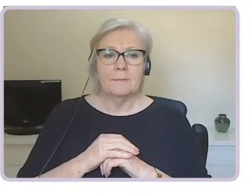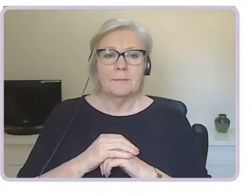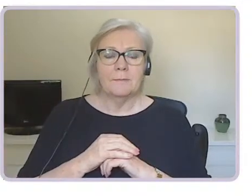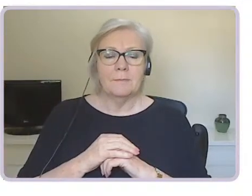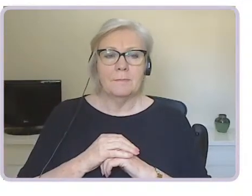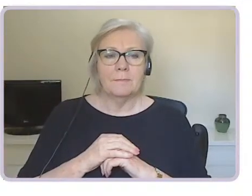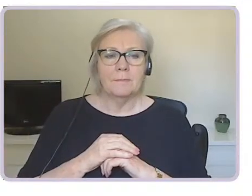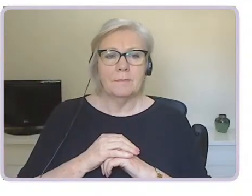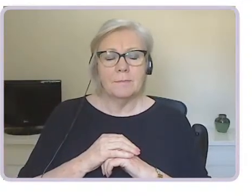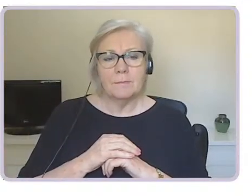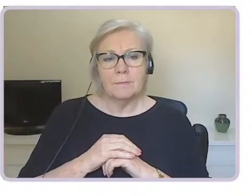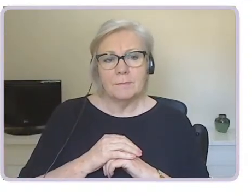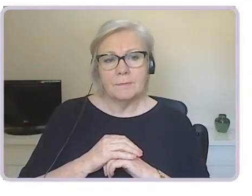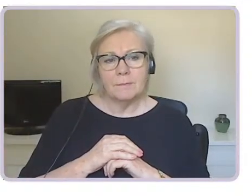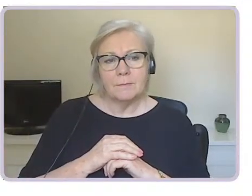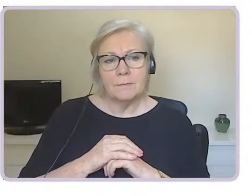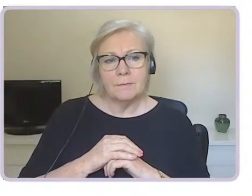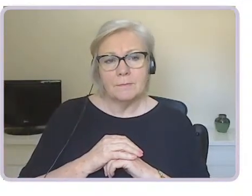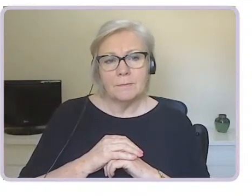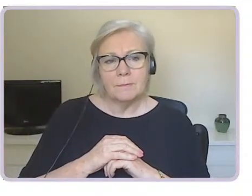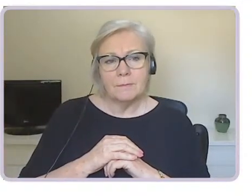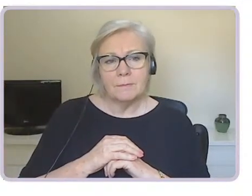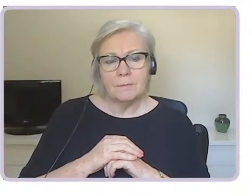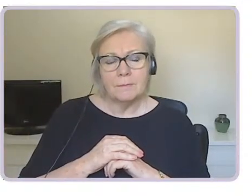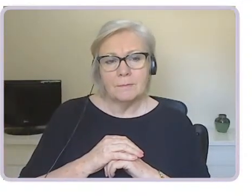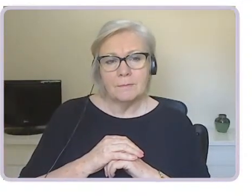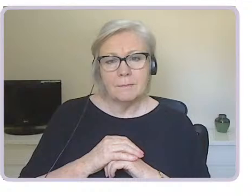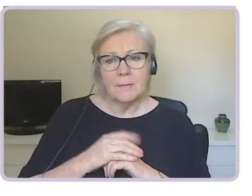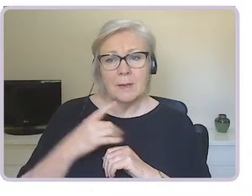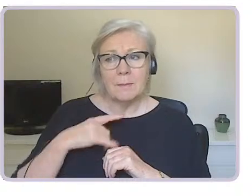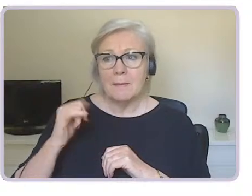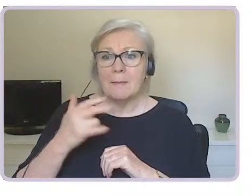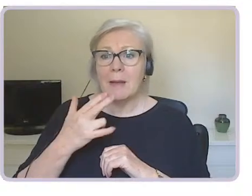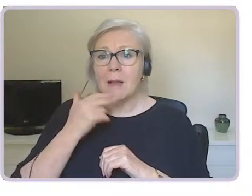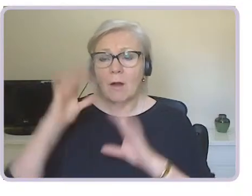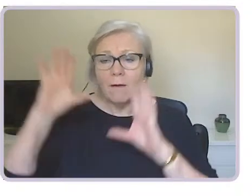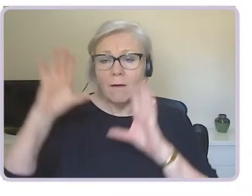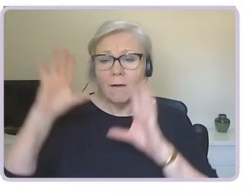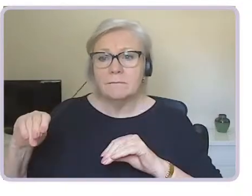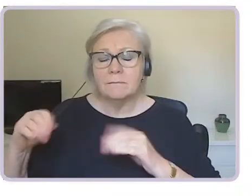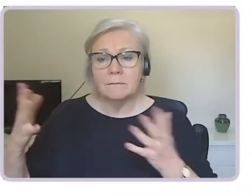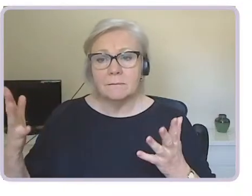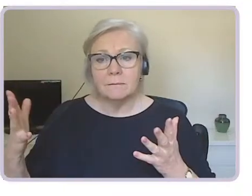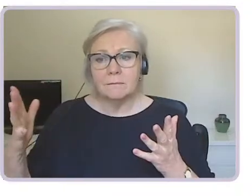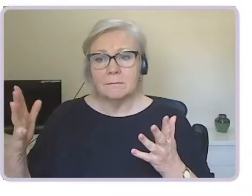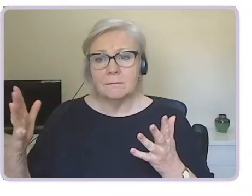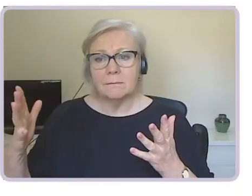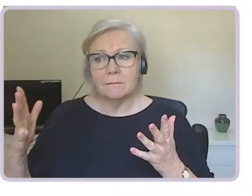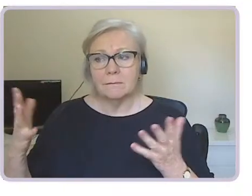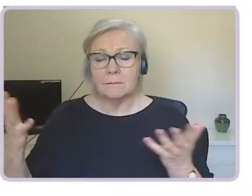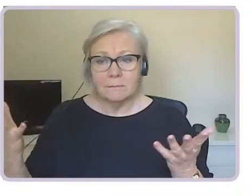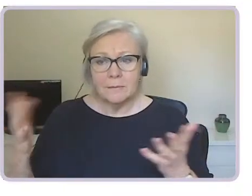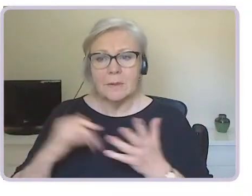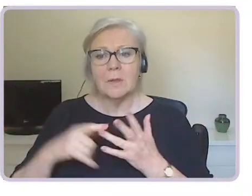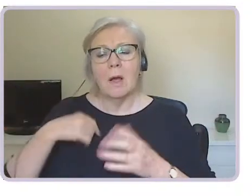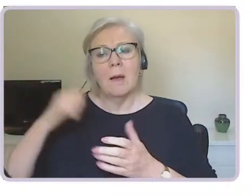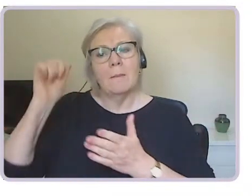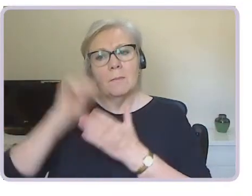is you might lose your power. So then I purchased a generator,